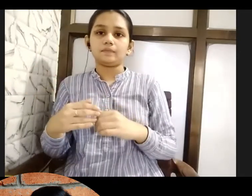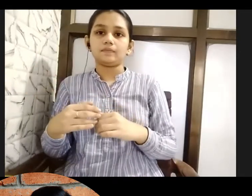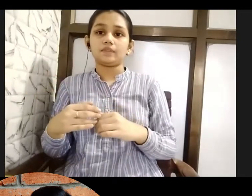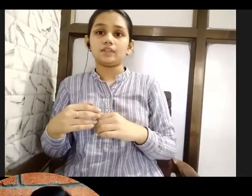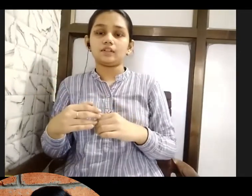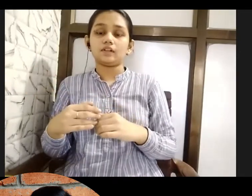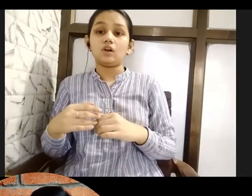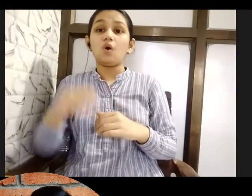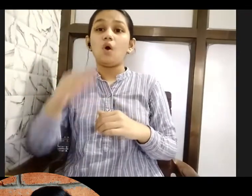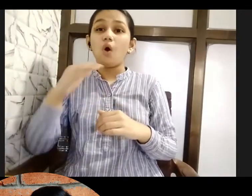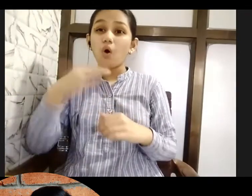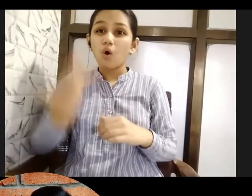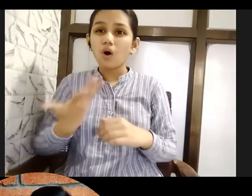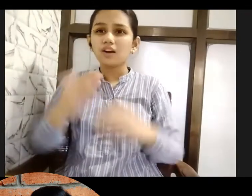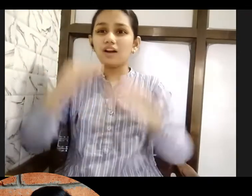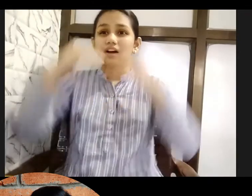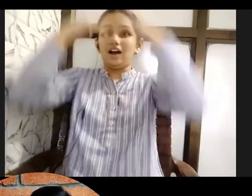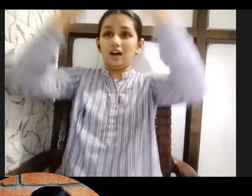or up and down.